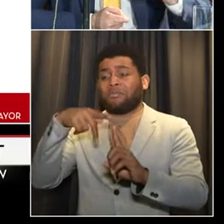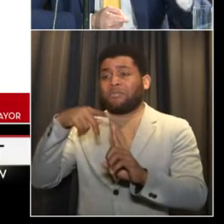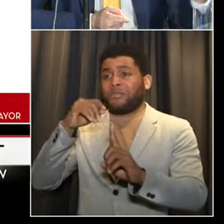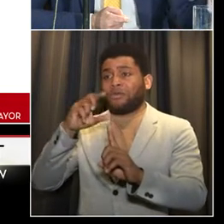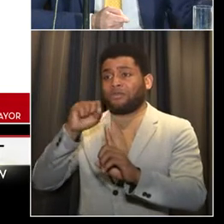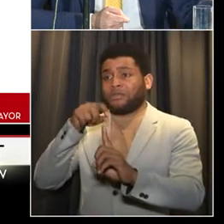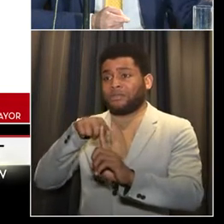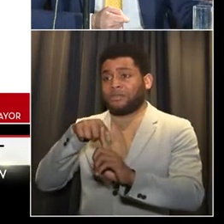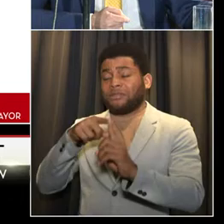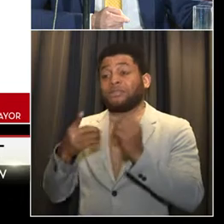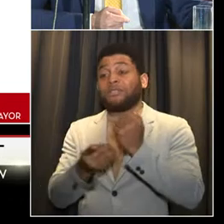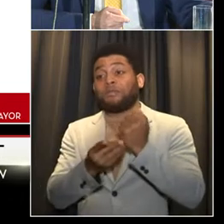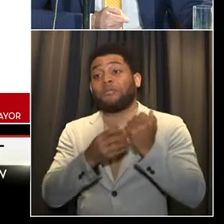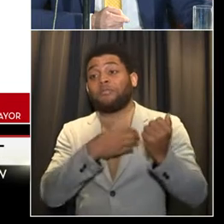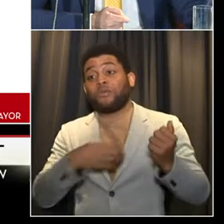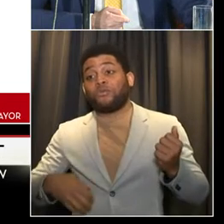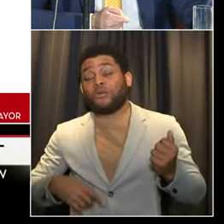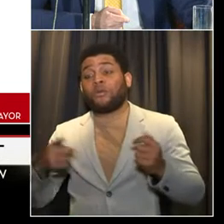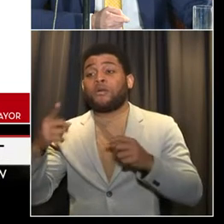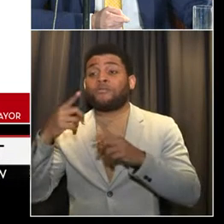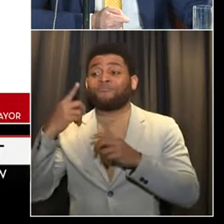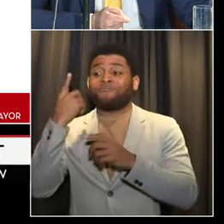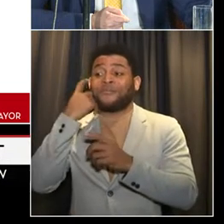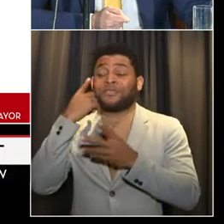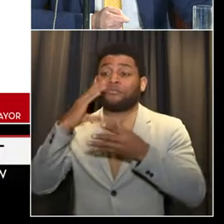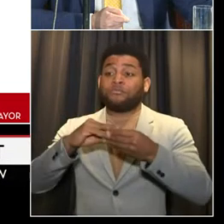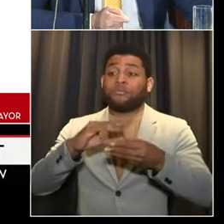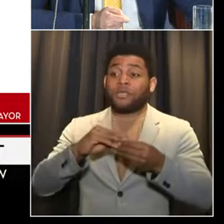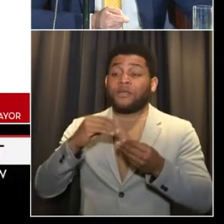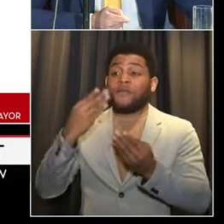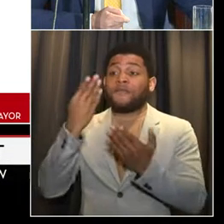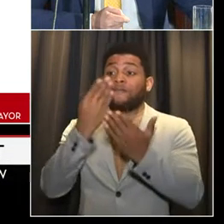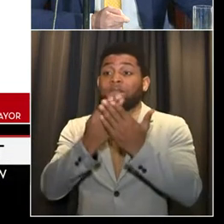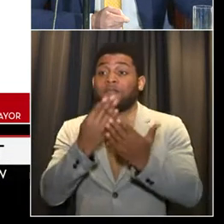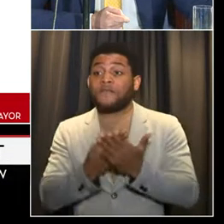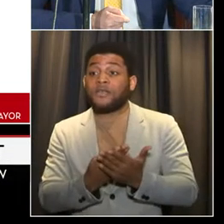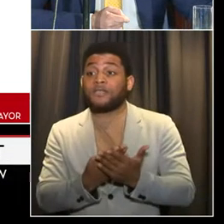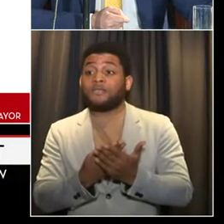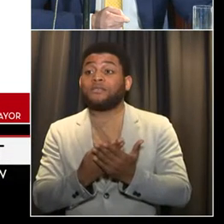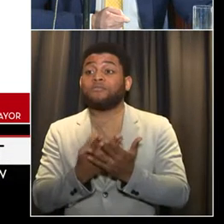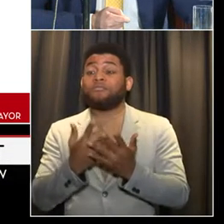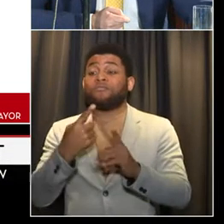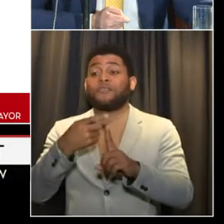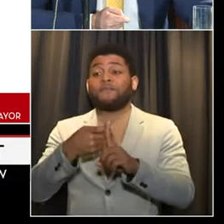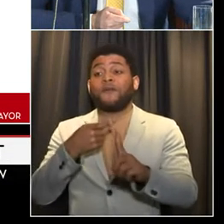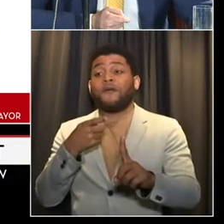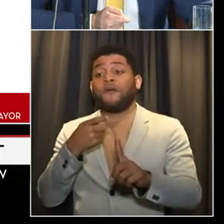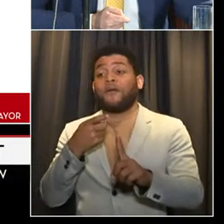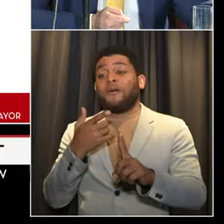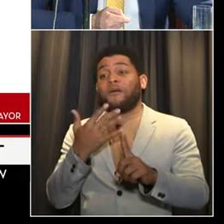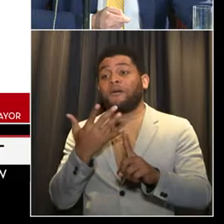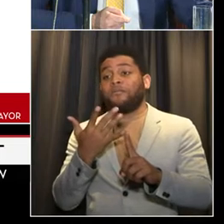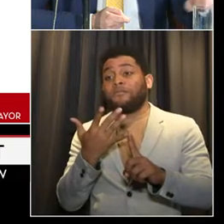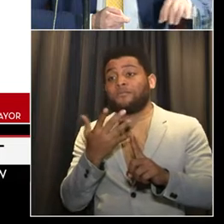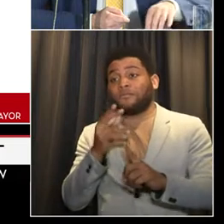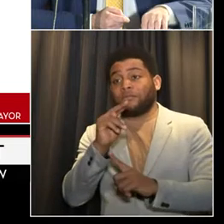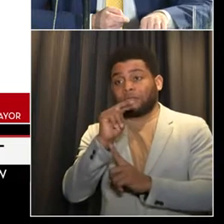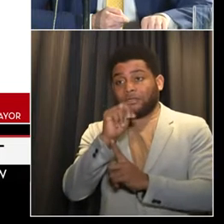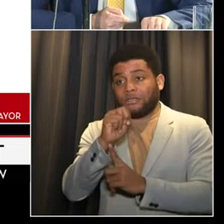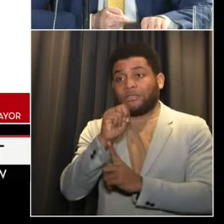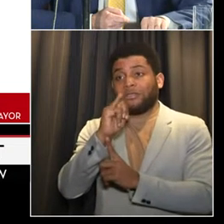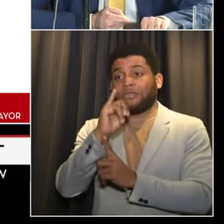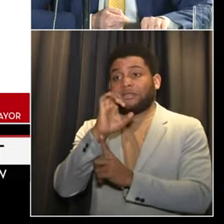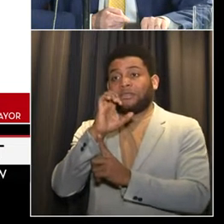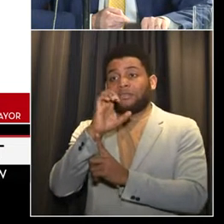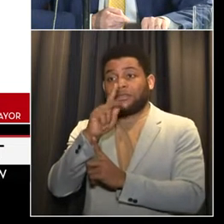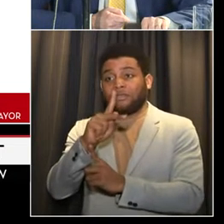and as validated by the Nick Jr. report from yesterday,